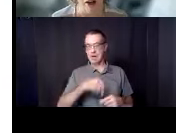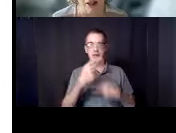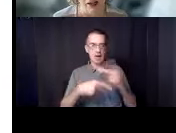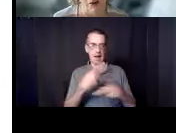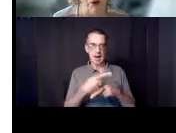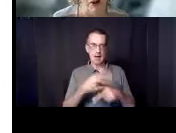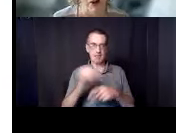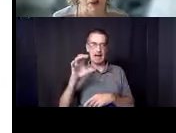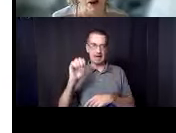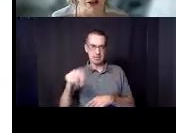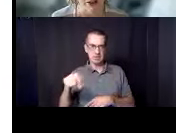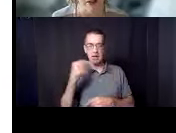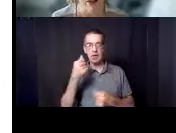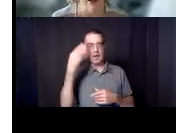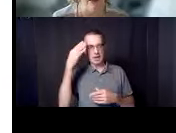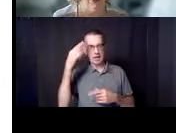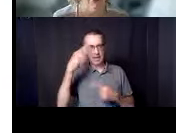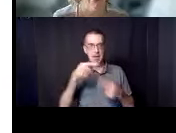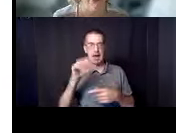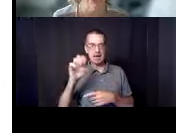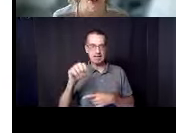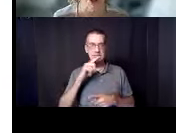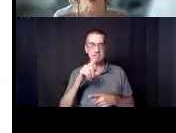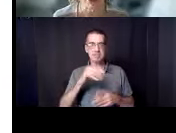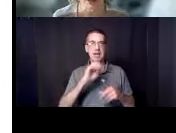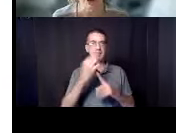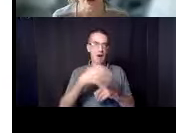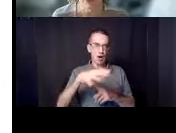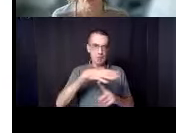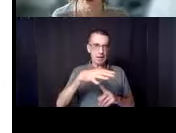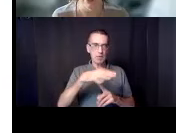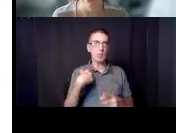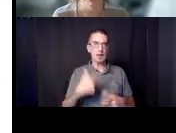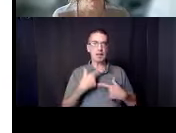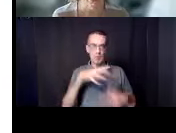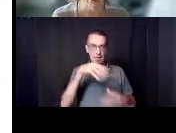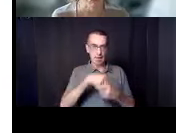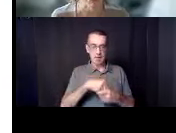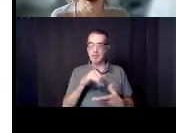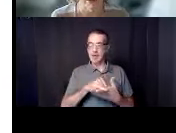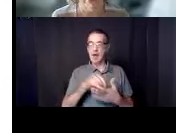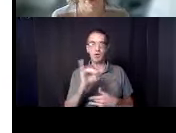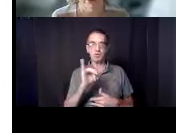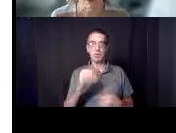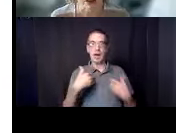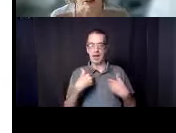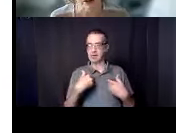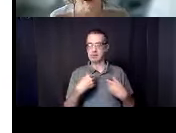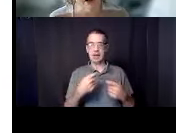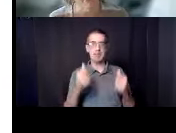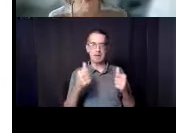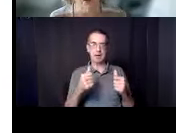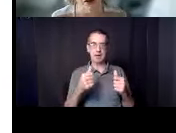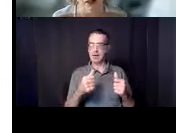of ACE, and another way to think about ACE is that it's the environment that we live within that also has immediate